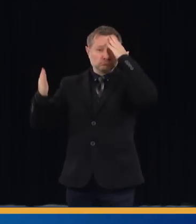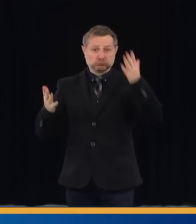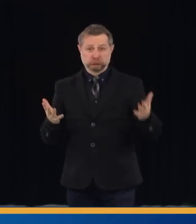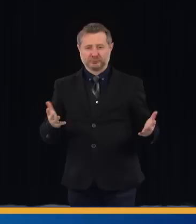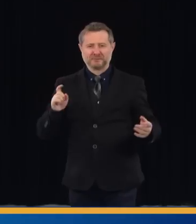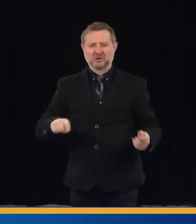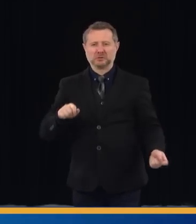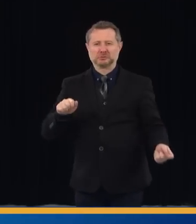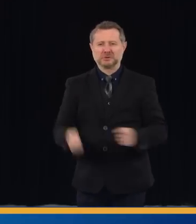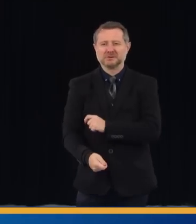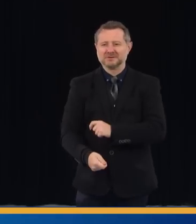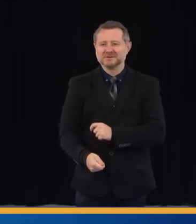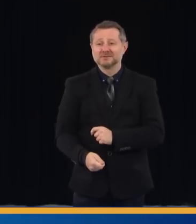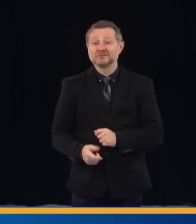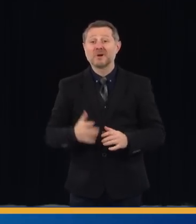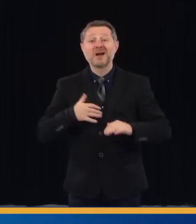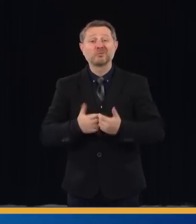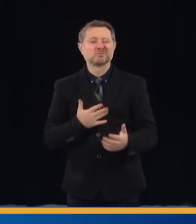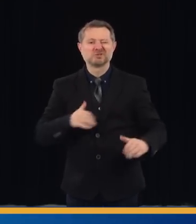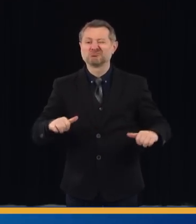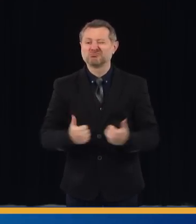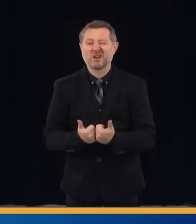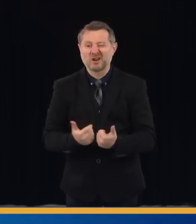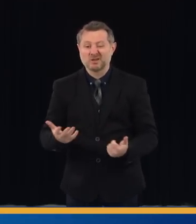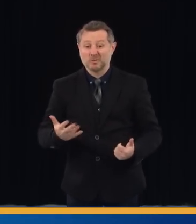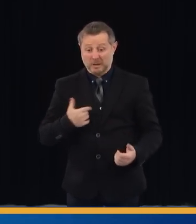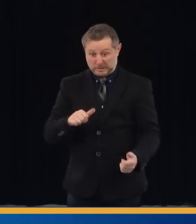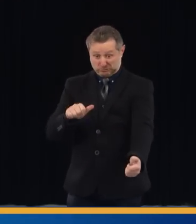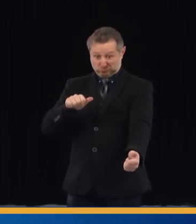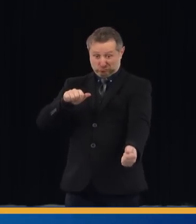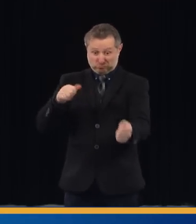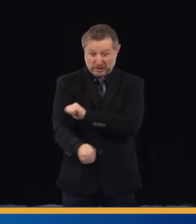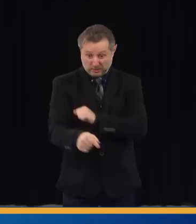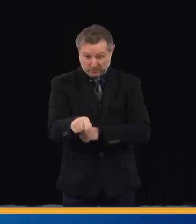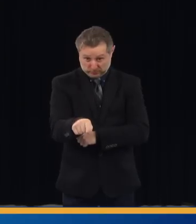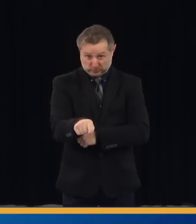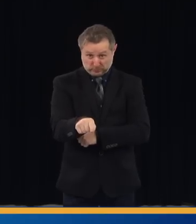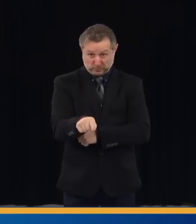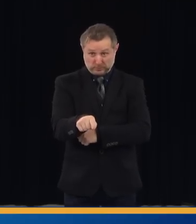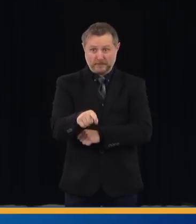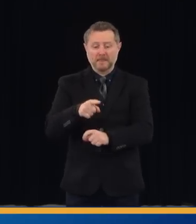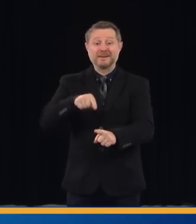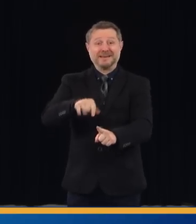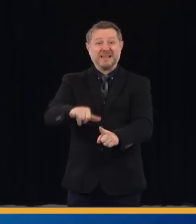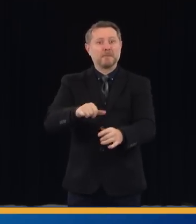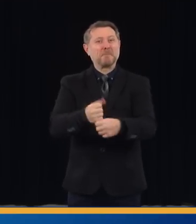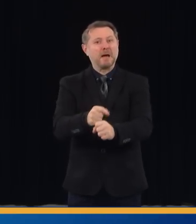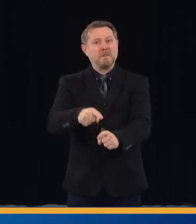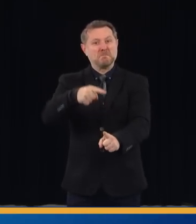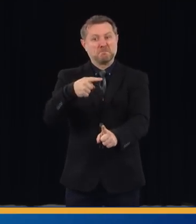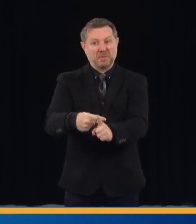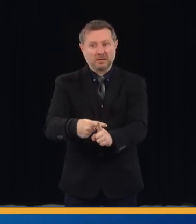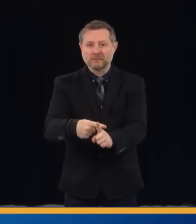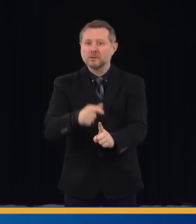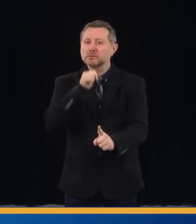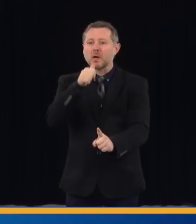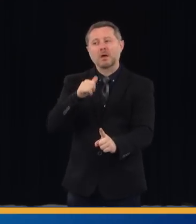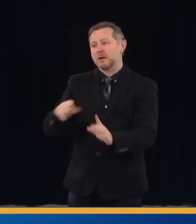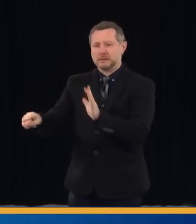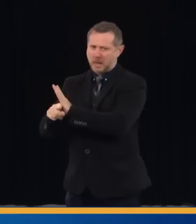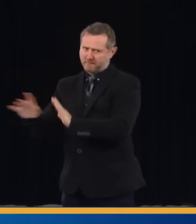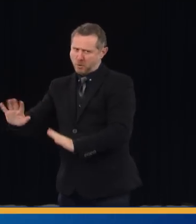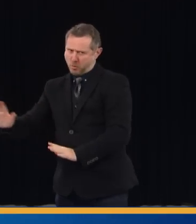that transformation and that change is positive and not negative. Let's make sure